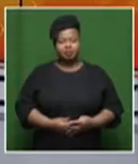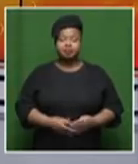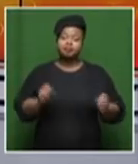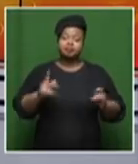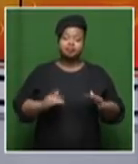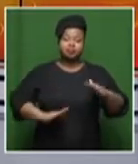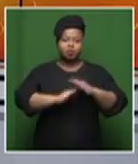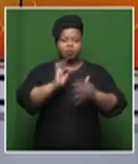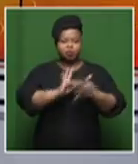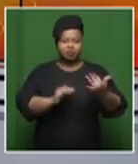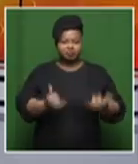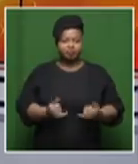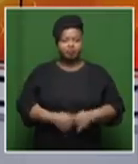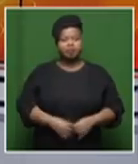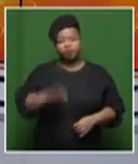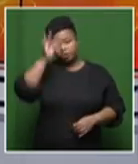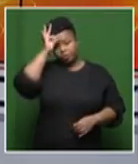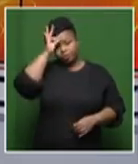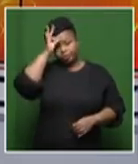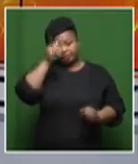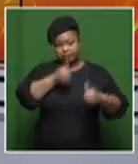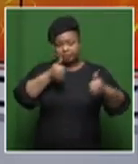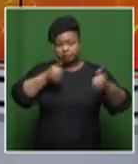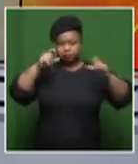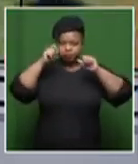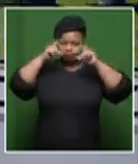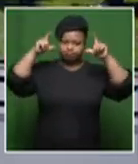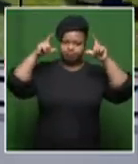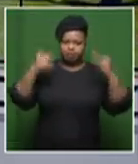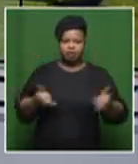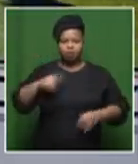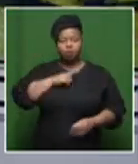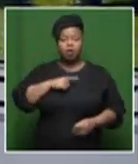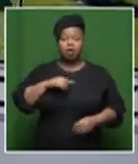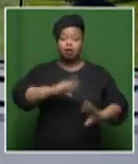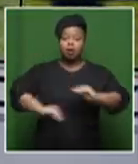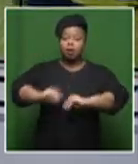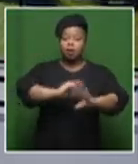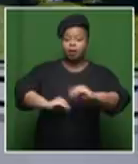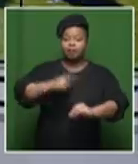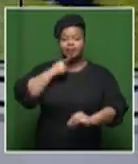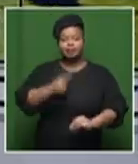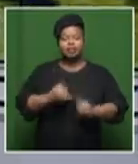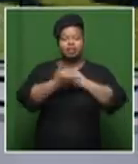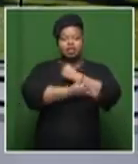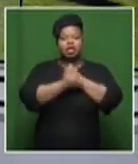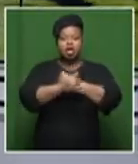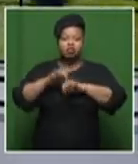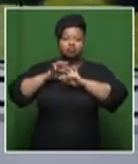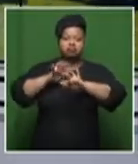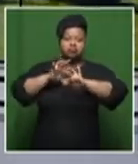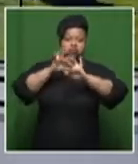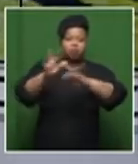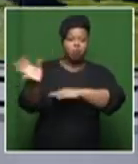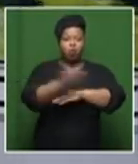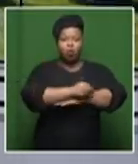Right into that top story of ours. Law enforcement agencies are on high alert amid rumours of a national shutdown today. Calls